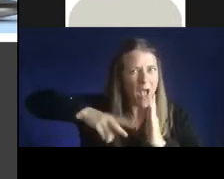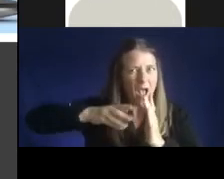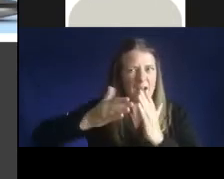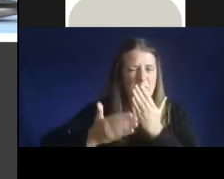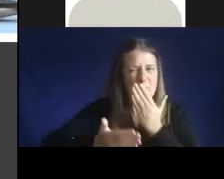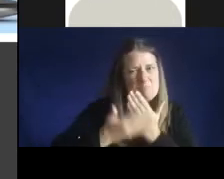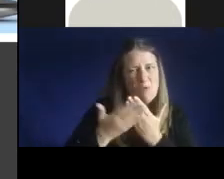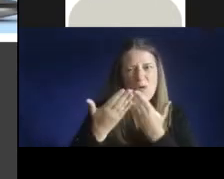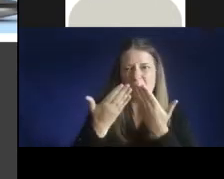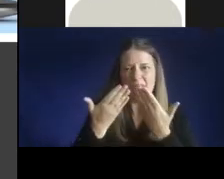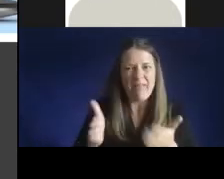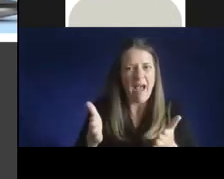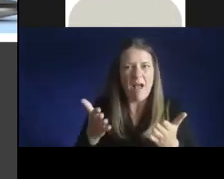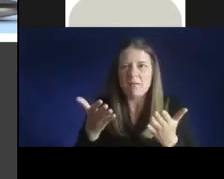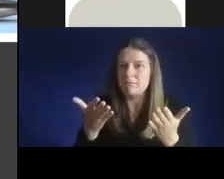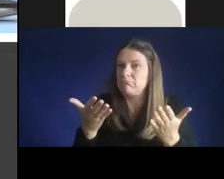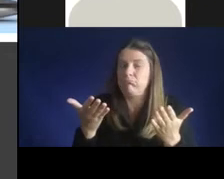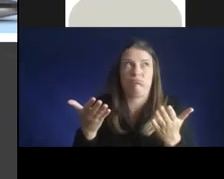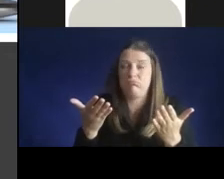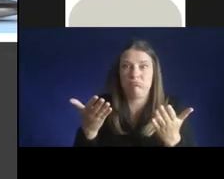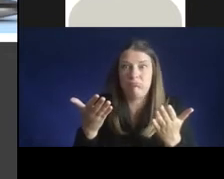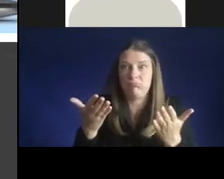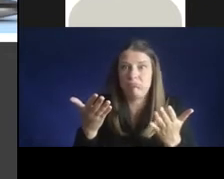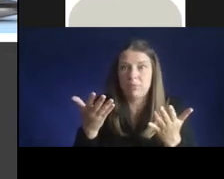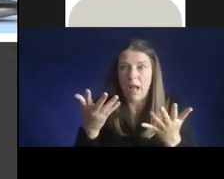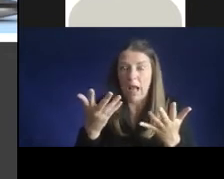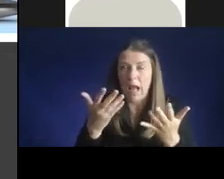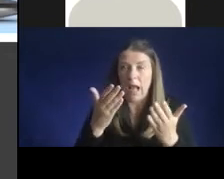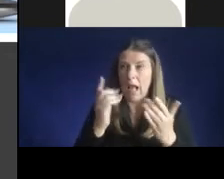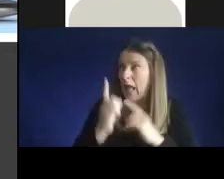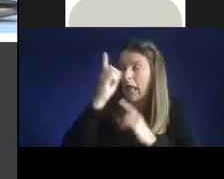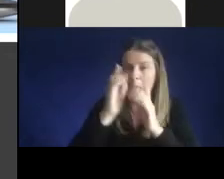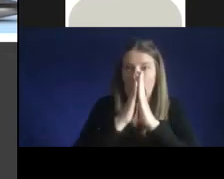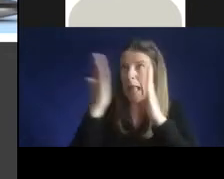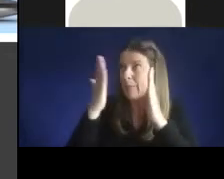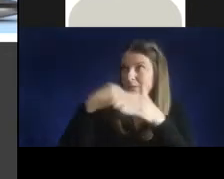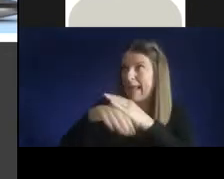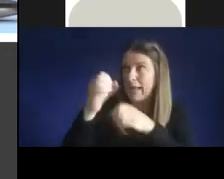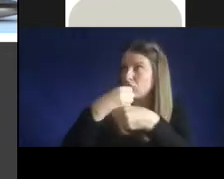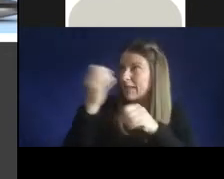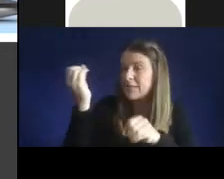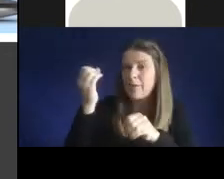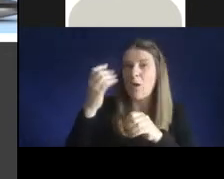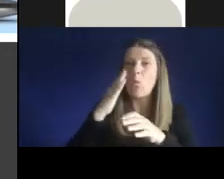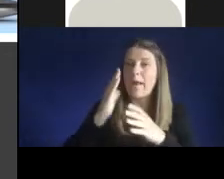did in all the hours spent in the Whitaker Library at RCS for my